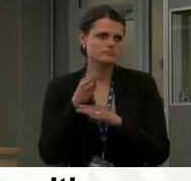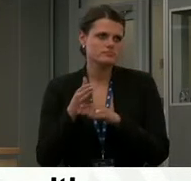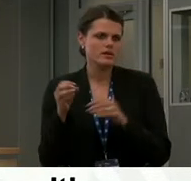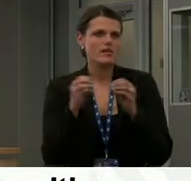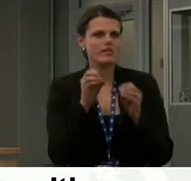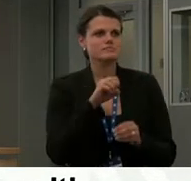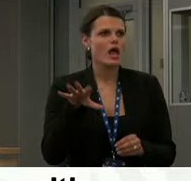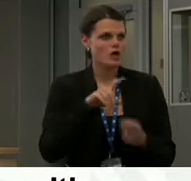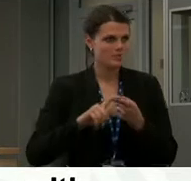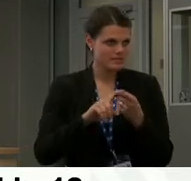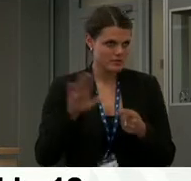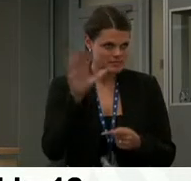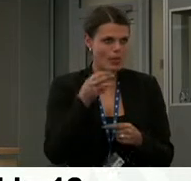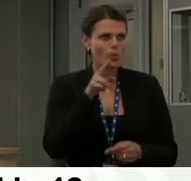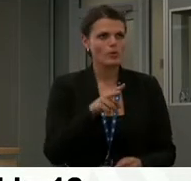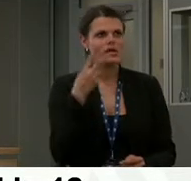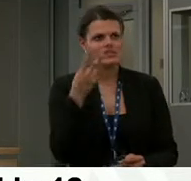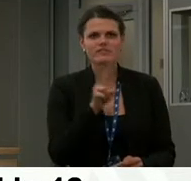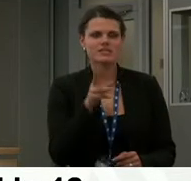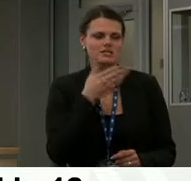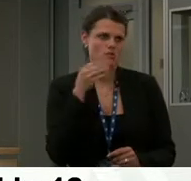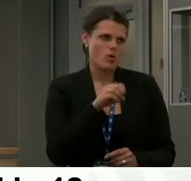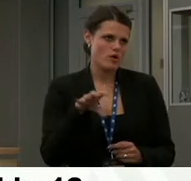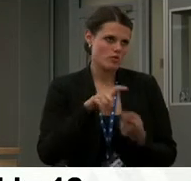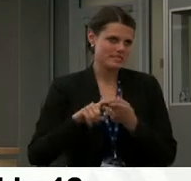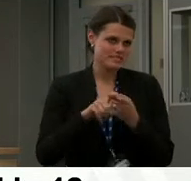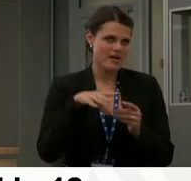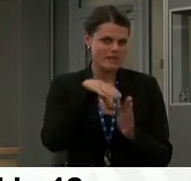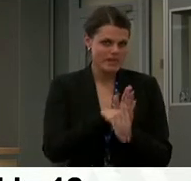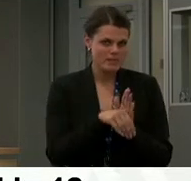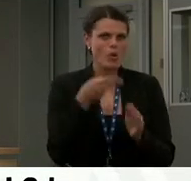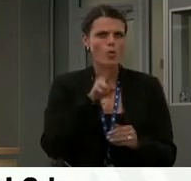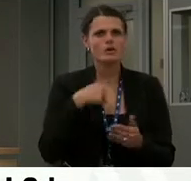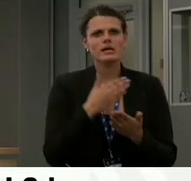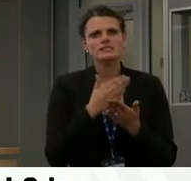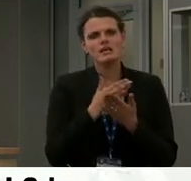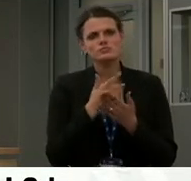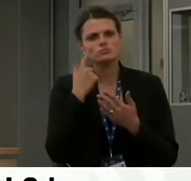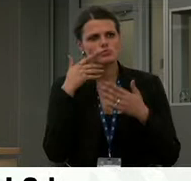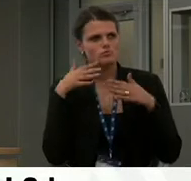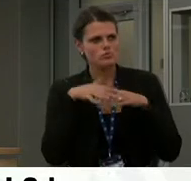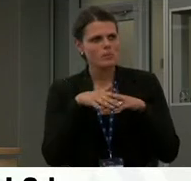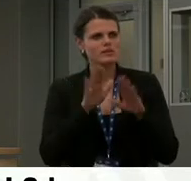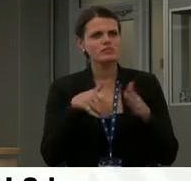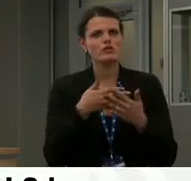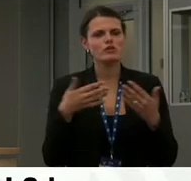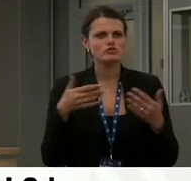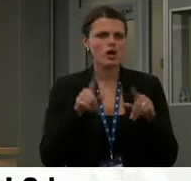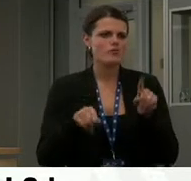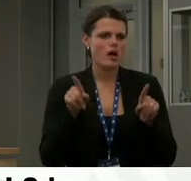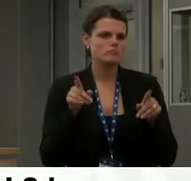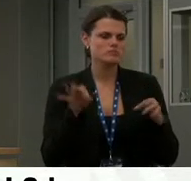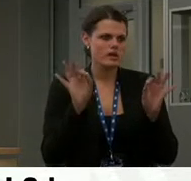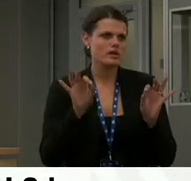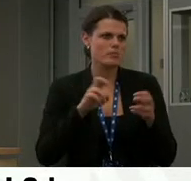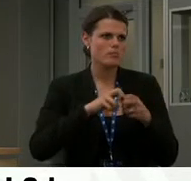10 in EU member states and 2 in non-EU member states. And I focused on several priority issues.